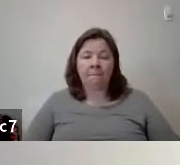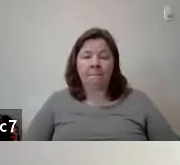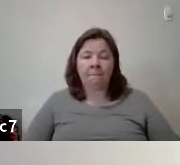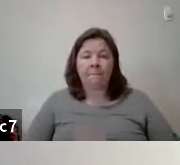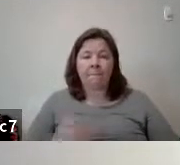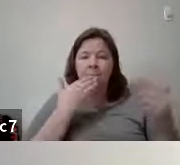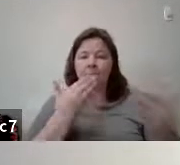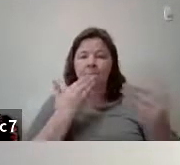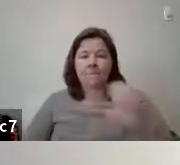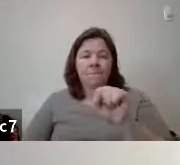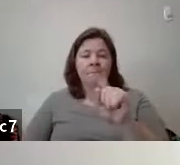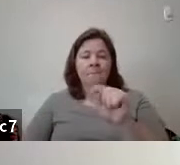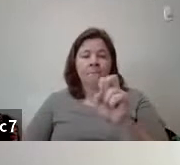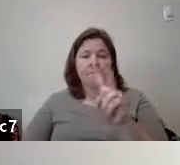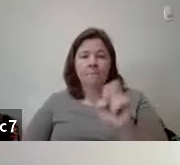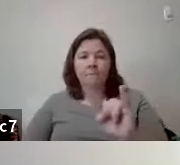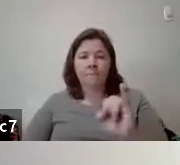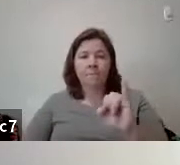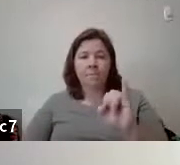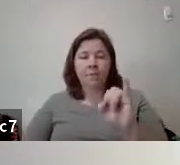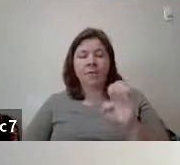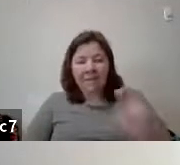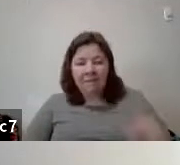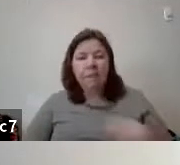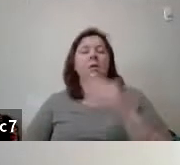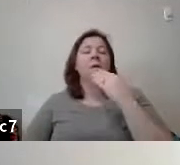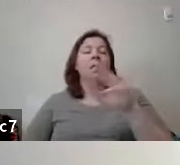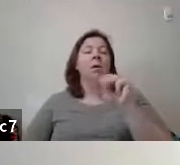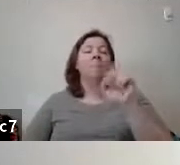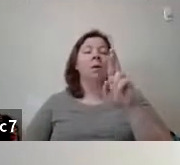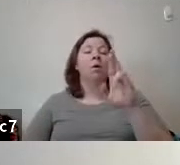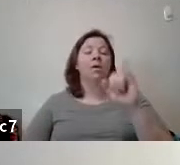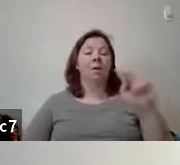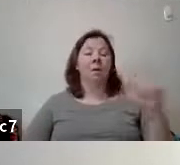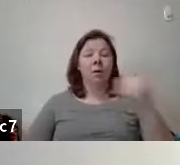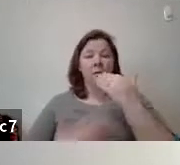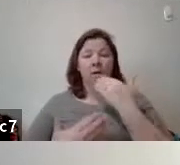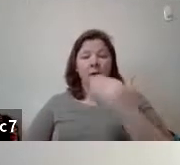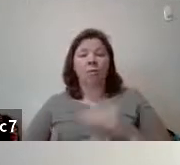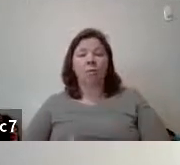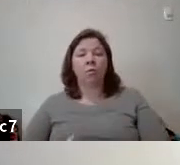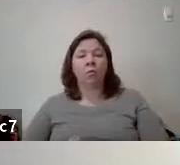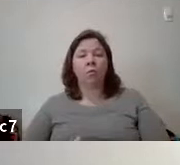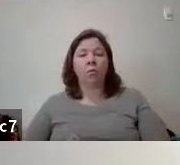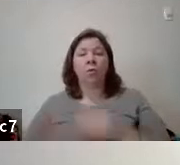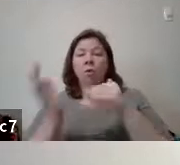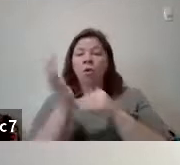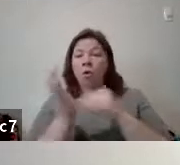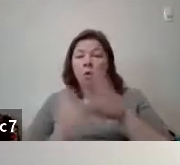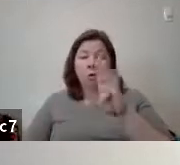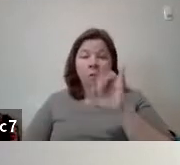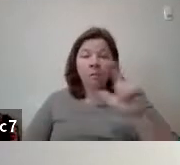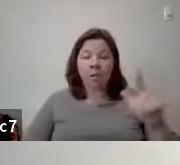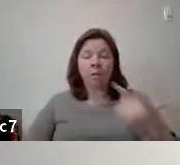Thank you, Stephen. Over to you, Marina. Thank you, Jacob. Thank you, Stephen. Dr. Bull, always